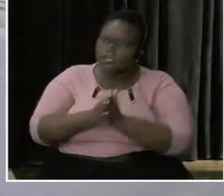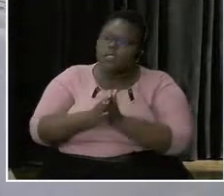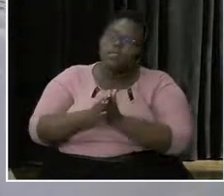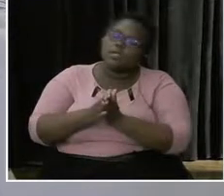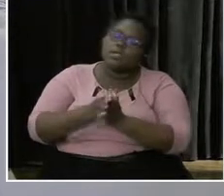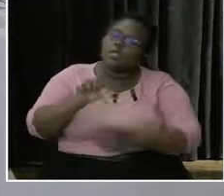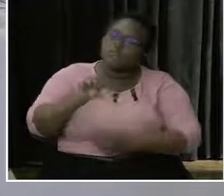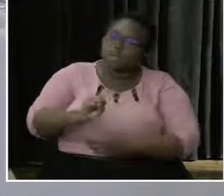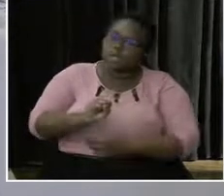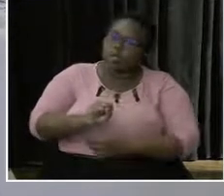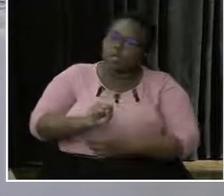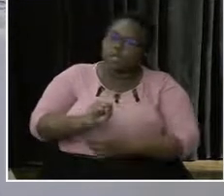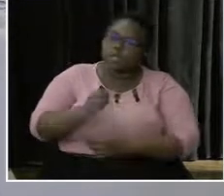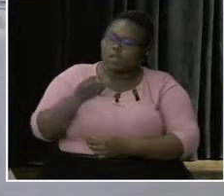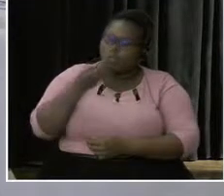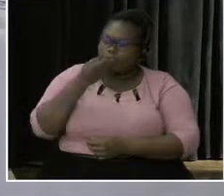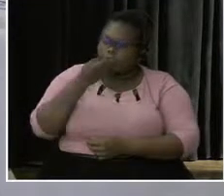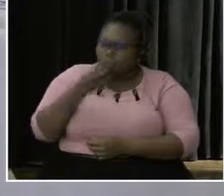the recommendation agreed?